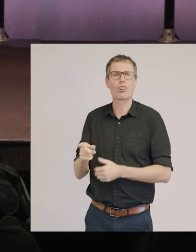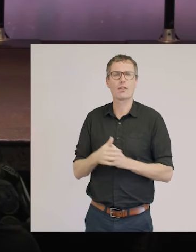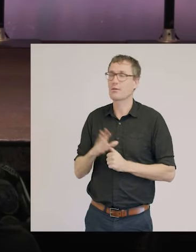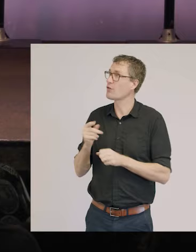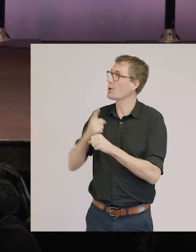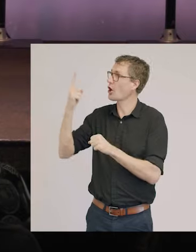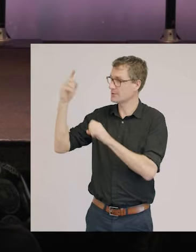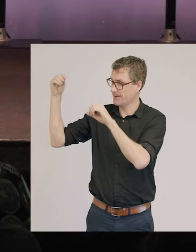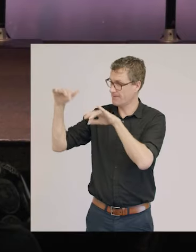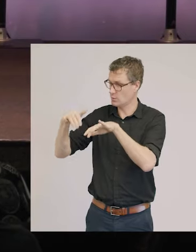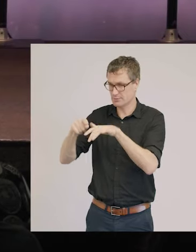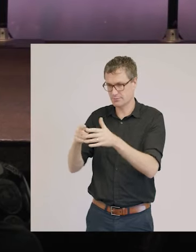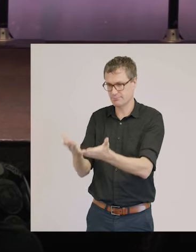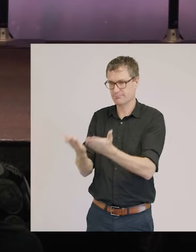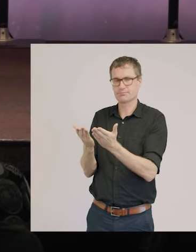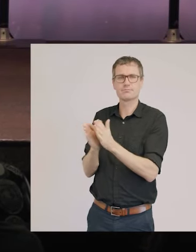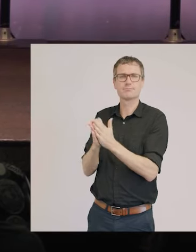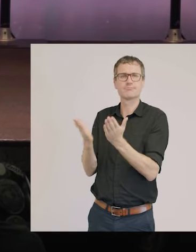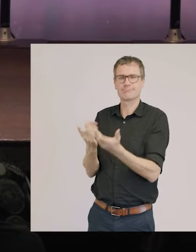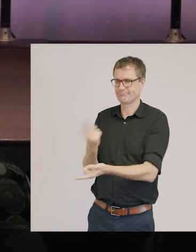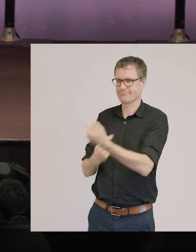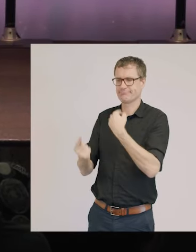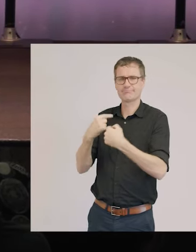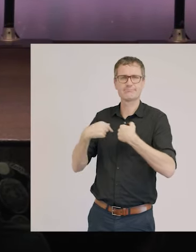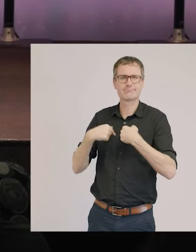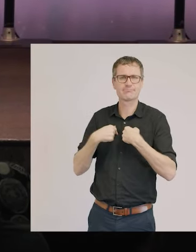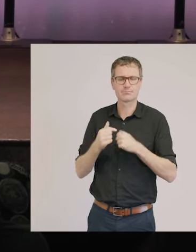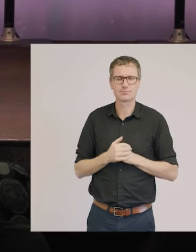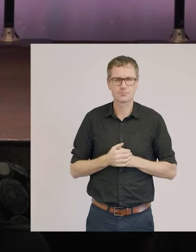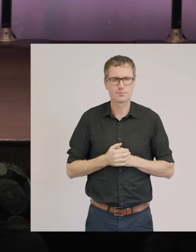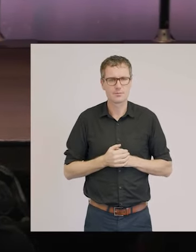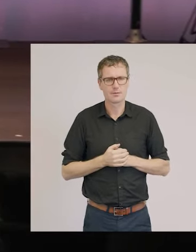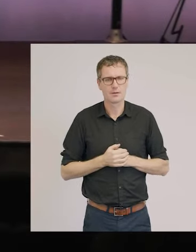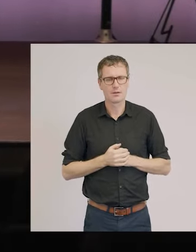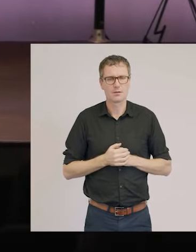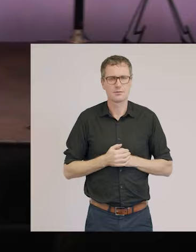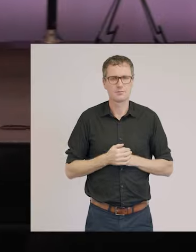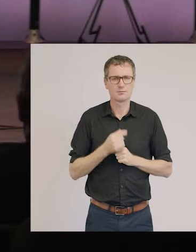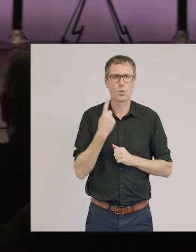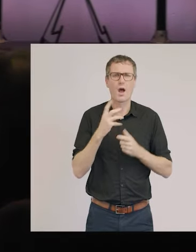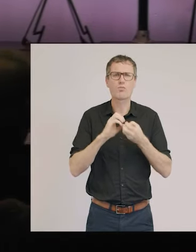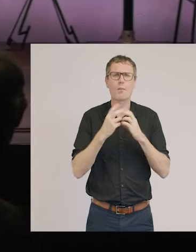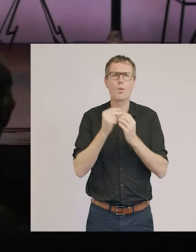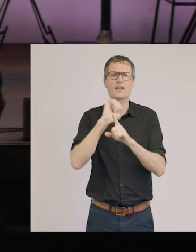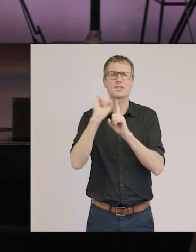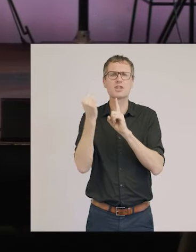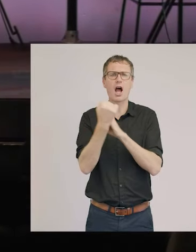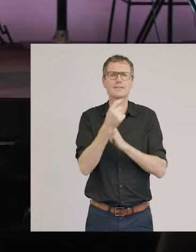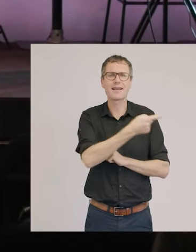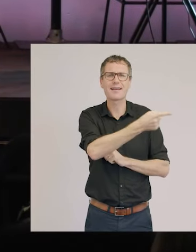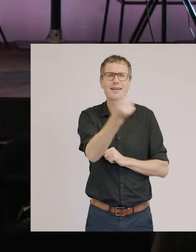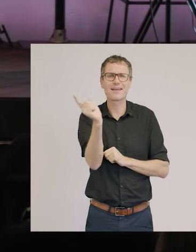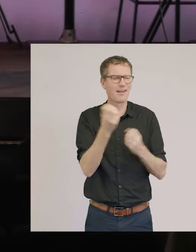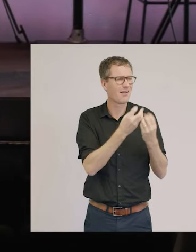is God-breathed. It is His word to us. You know, one of the problems in society today is